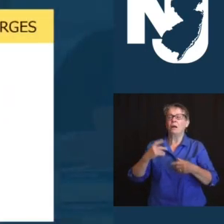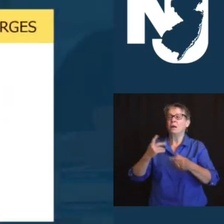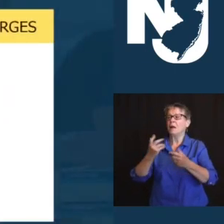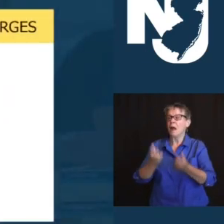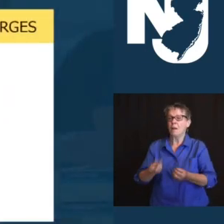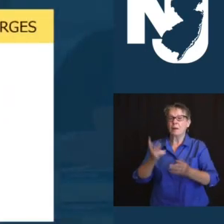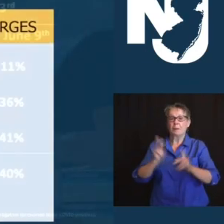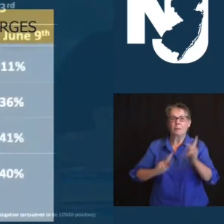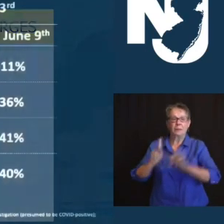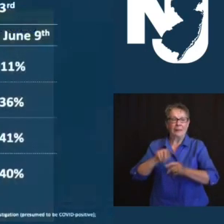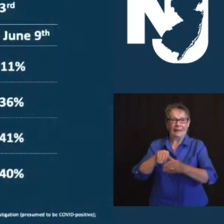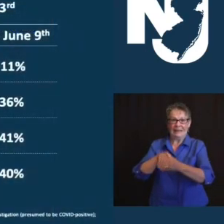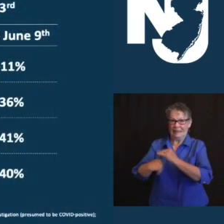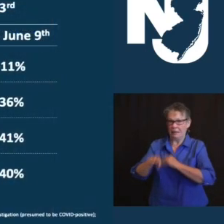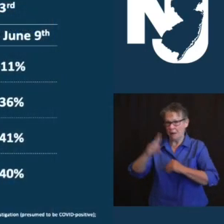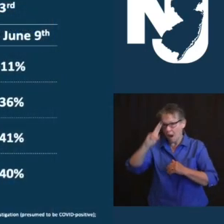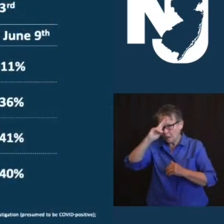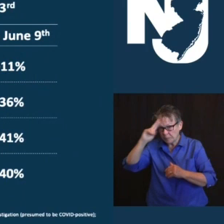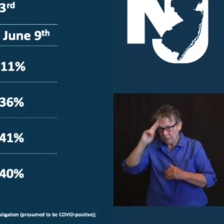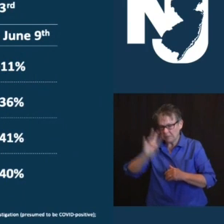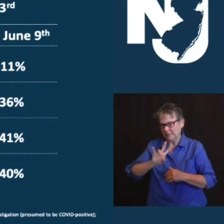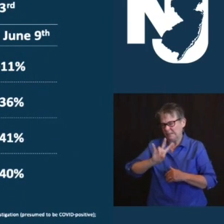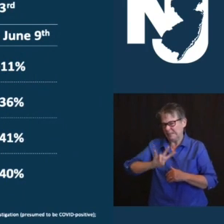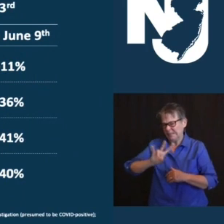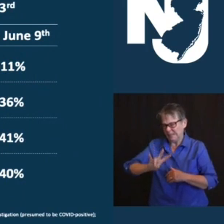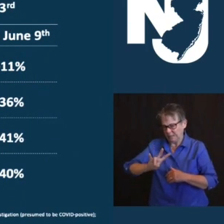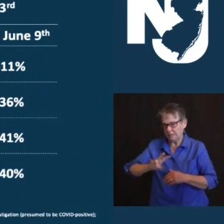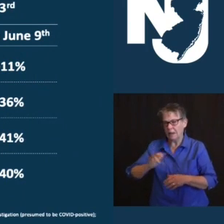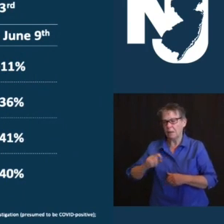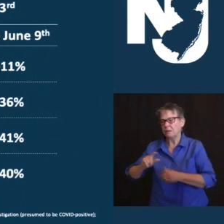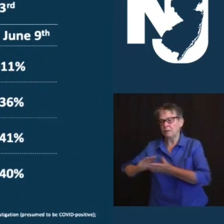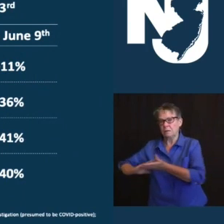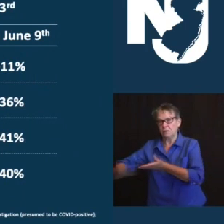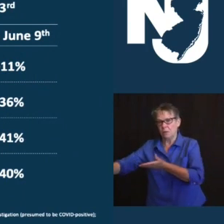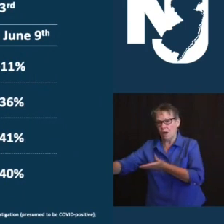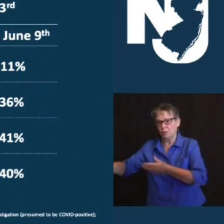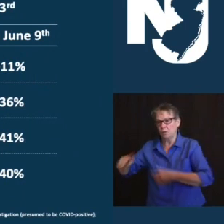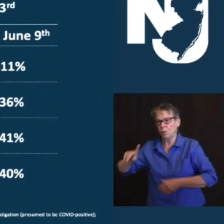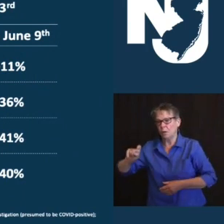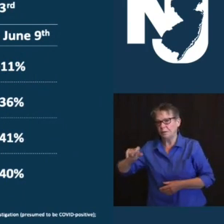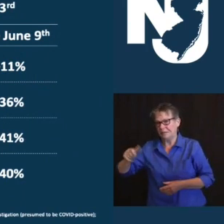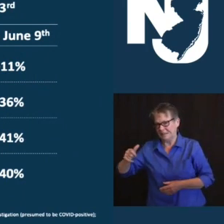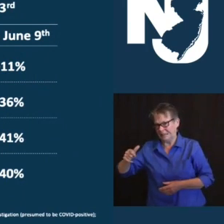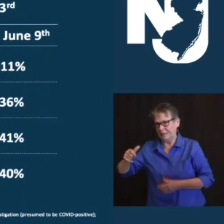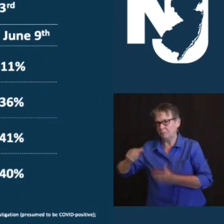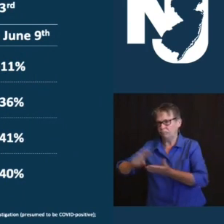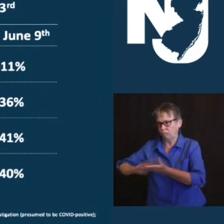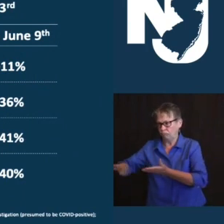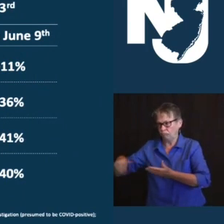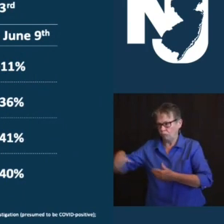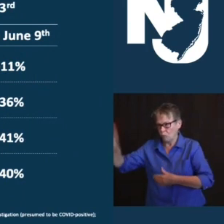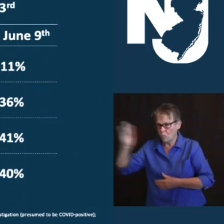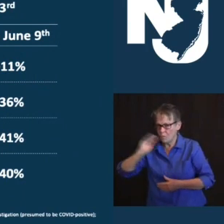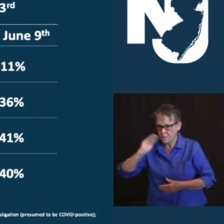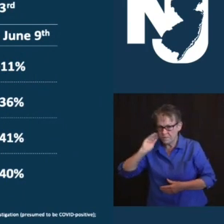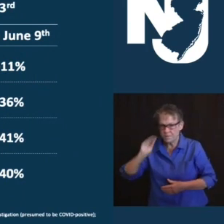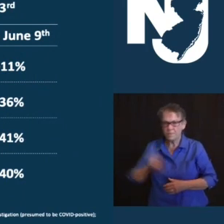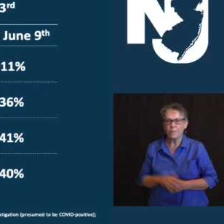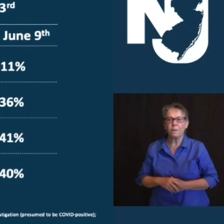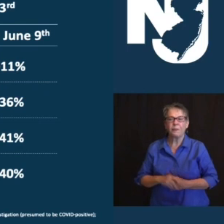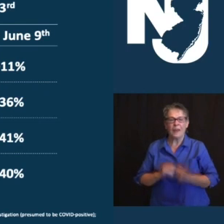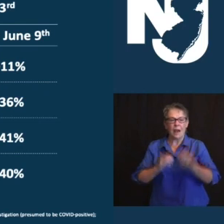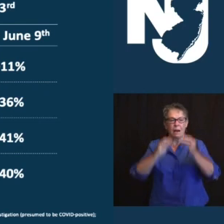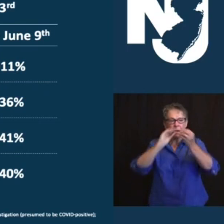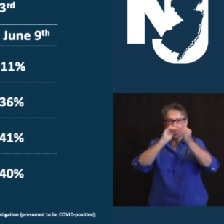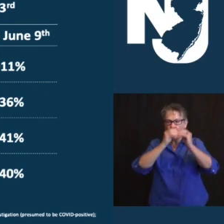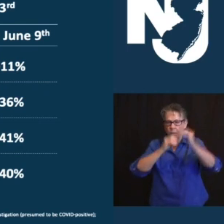our overall trends for the past 2 weeks, even with the overall increase in new hospitalizations, the overall numbers remain in a place